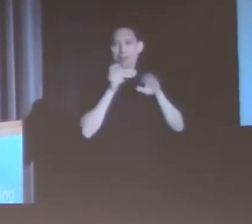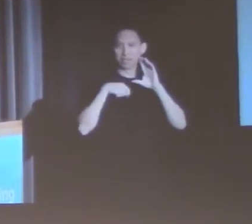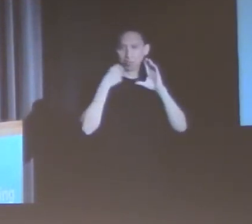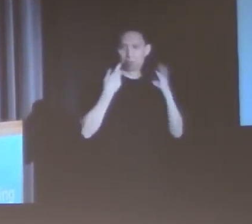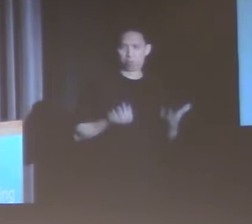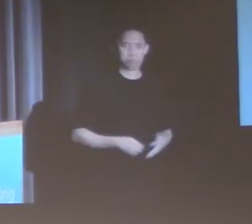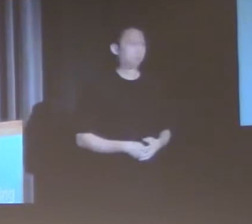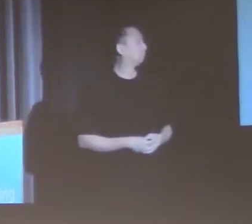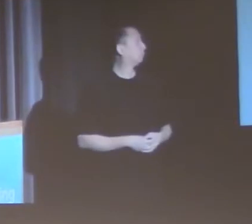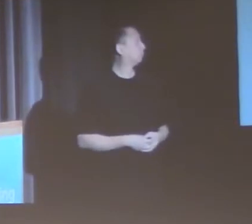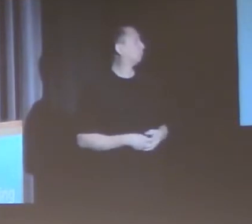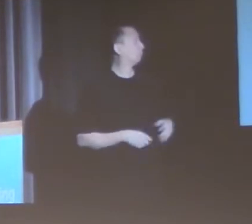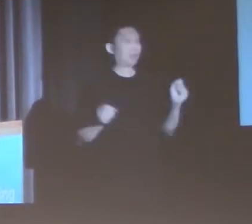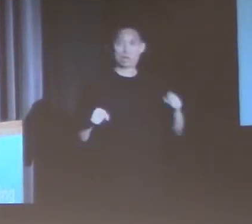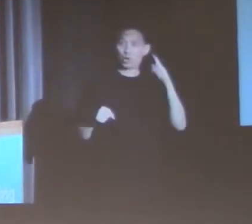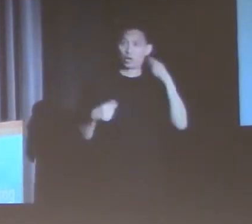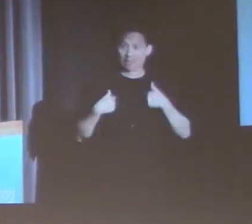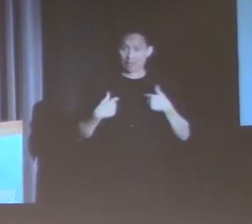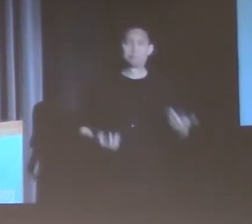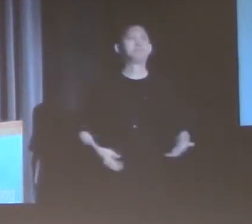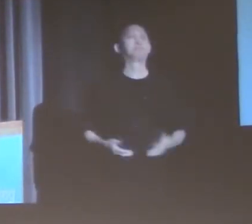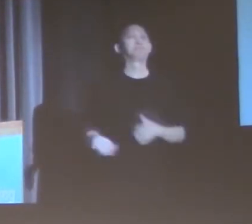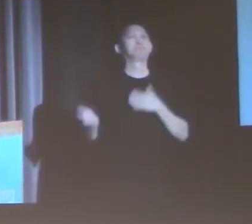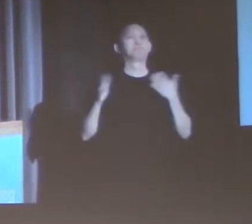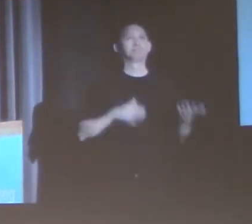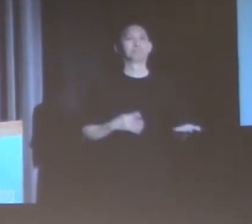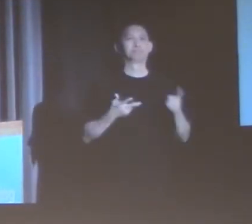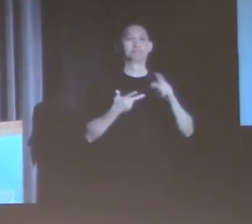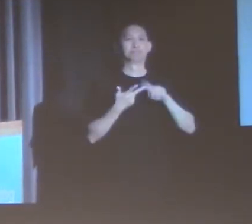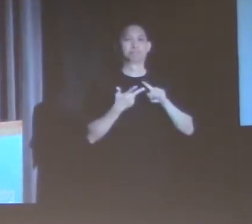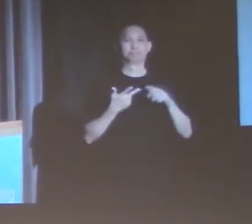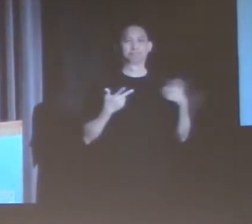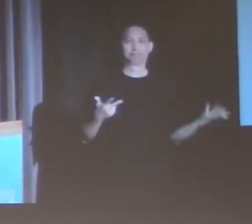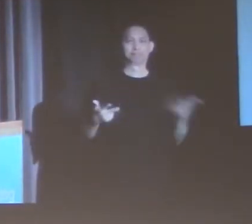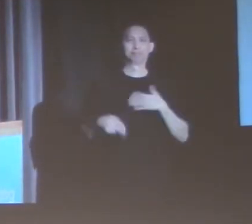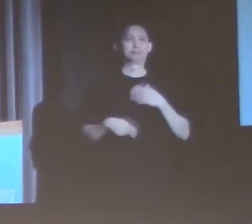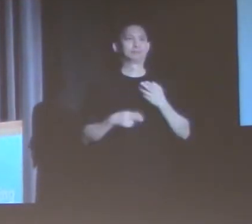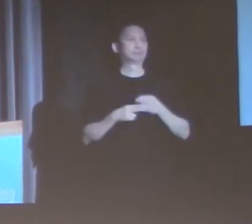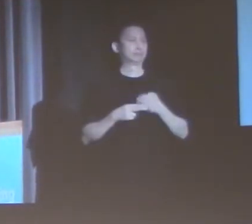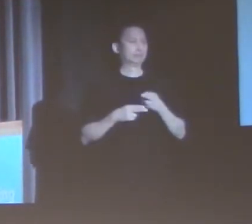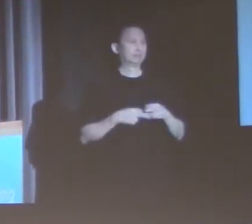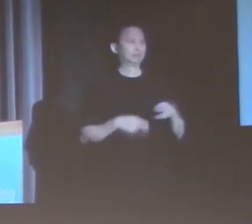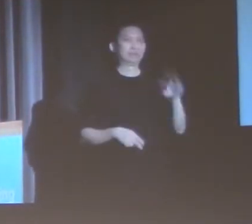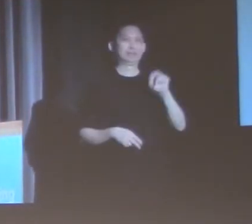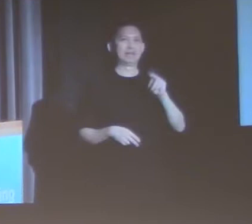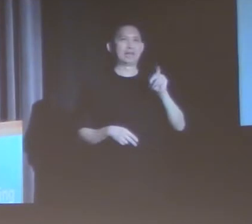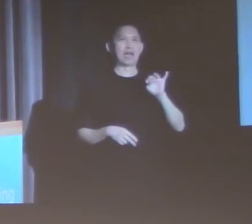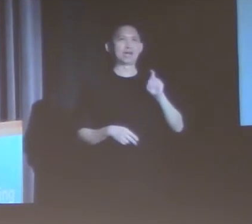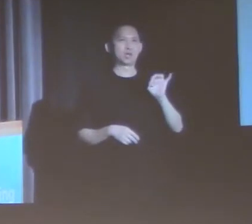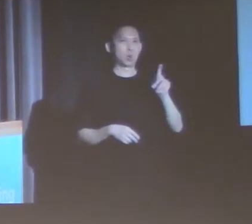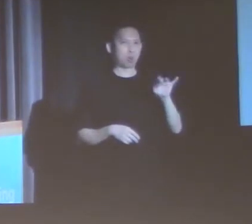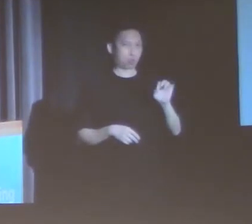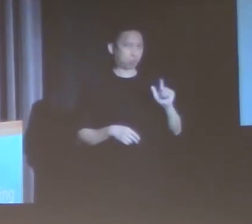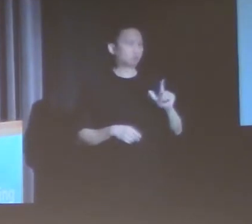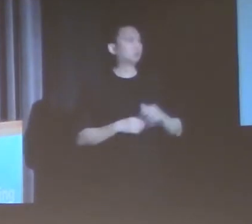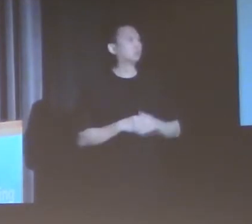Do you hear me? Yeah. So my name is Zaynê Akyol, and I didn't have